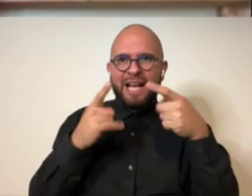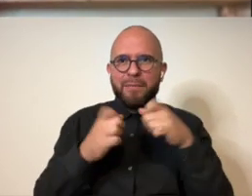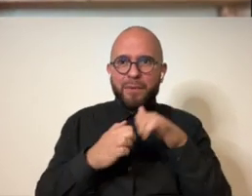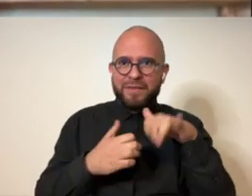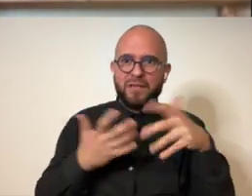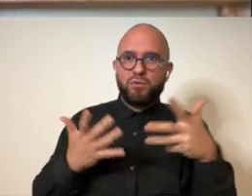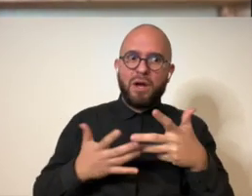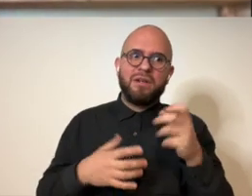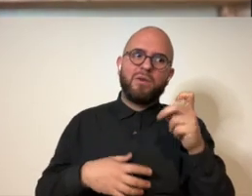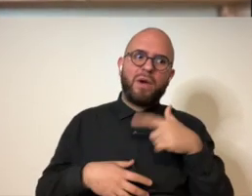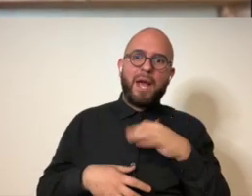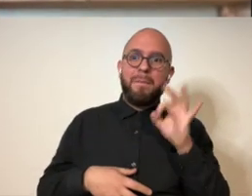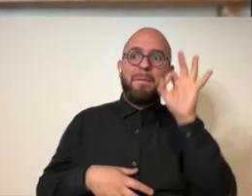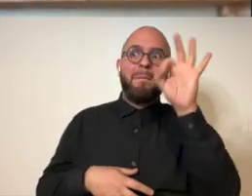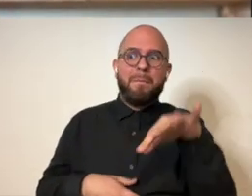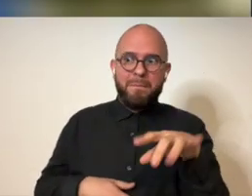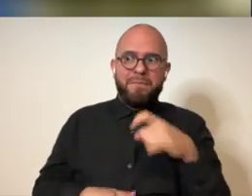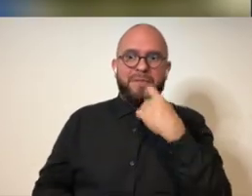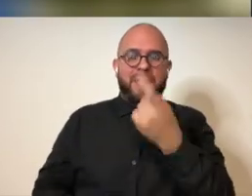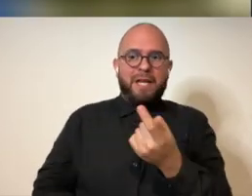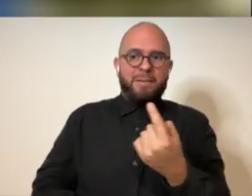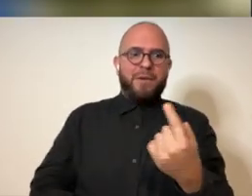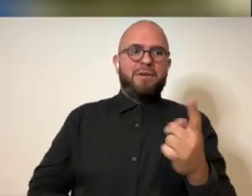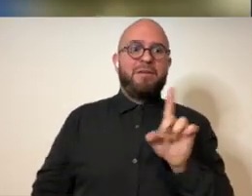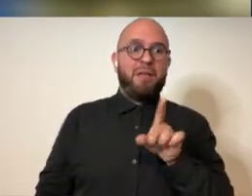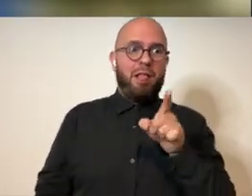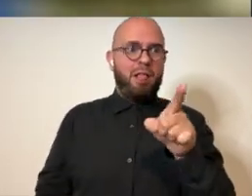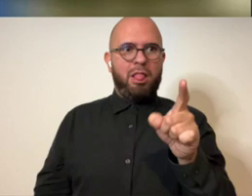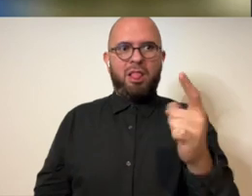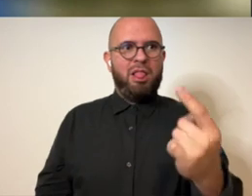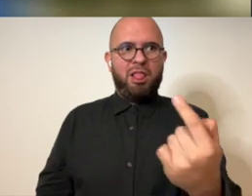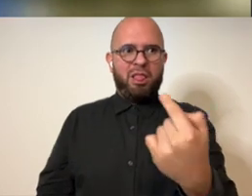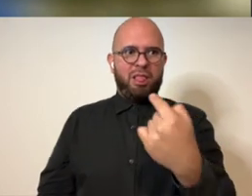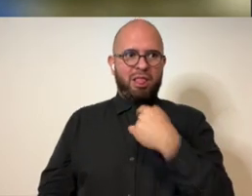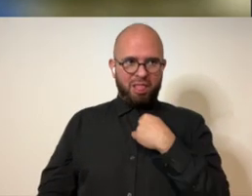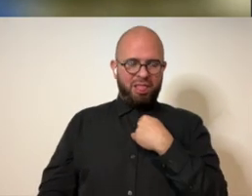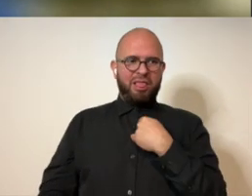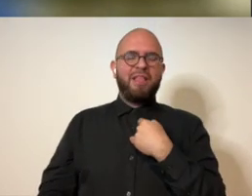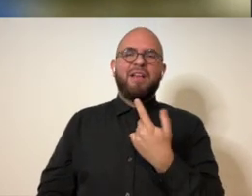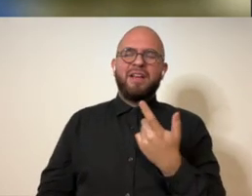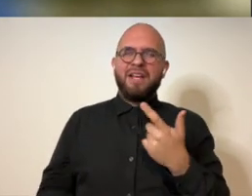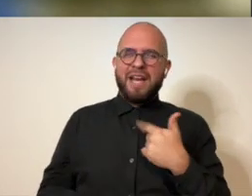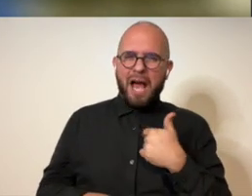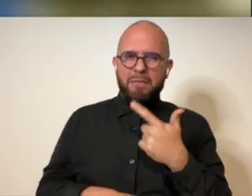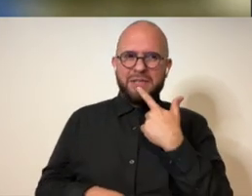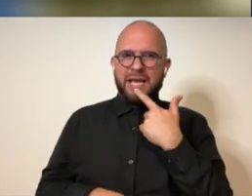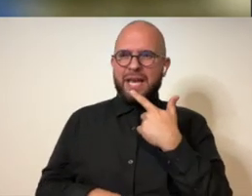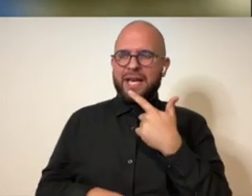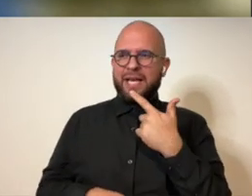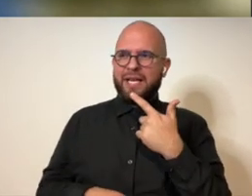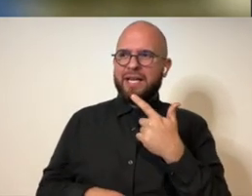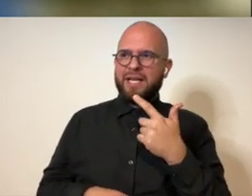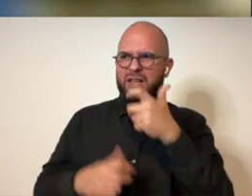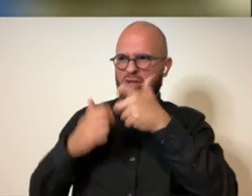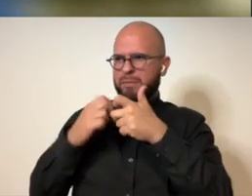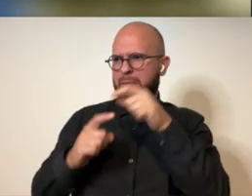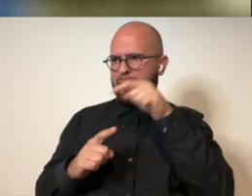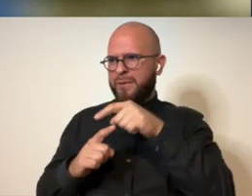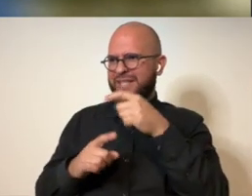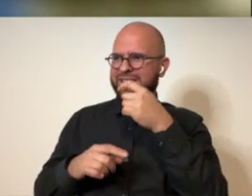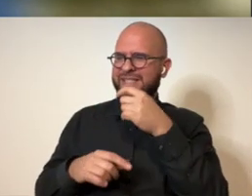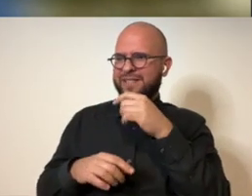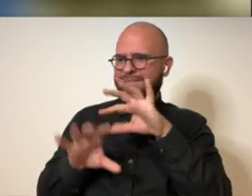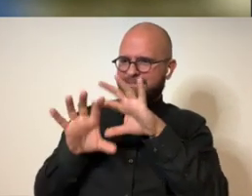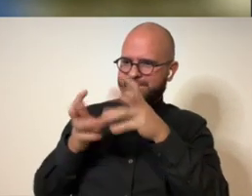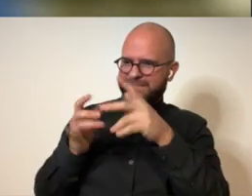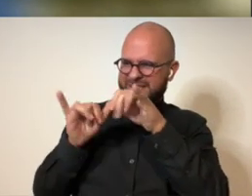The next permutation that happened with this is like, okay, I'm asking all these people to point them fingers at themselves. I'm calling out